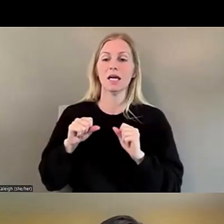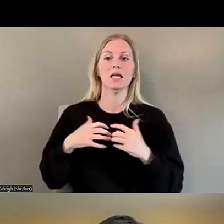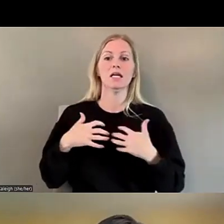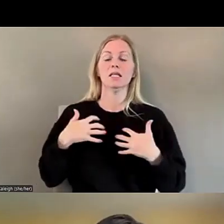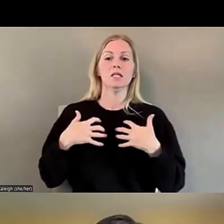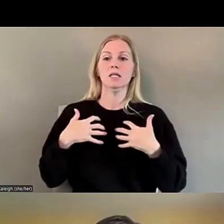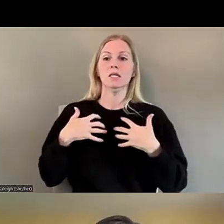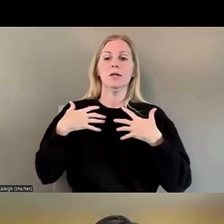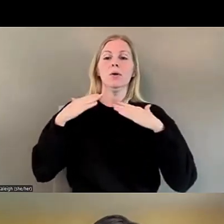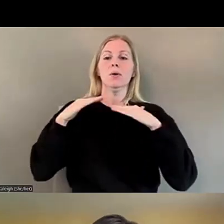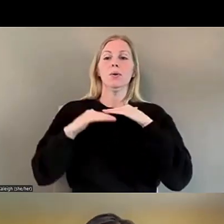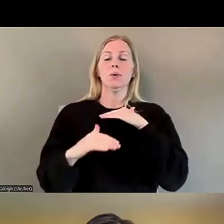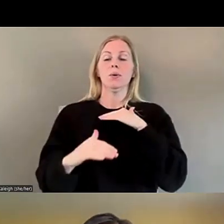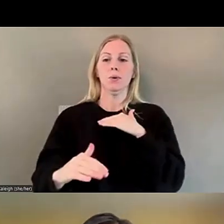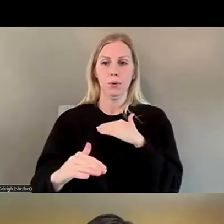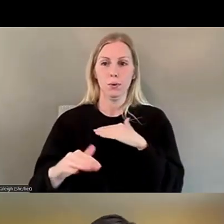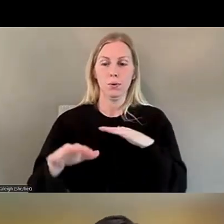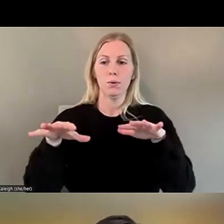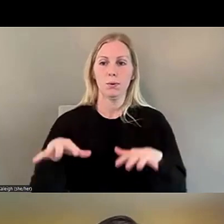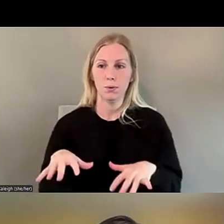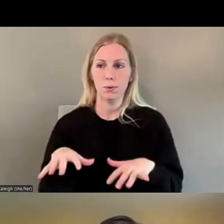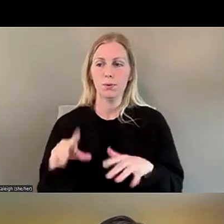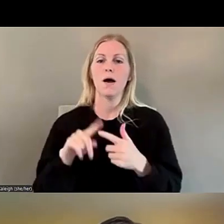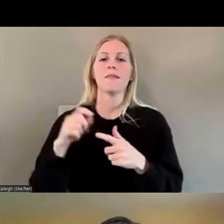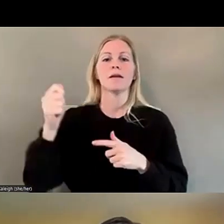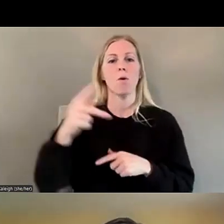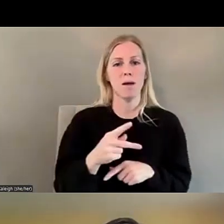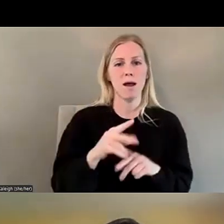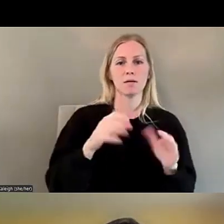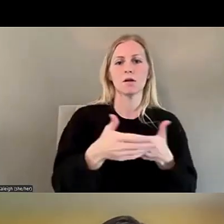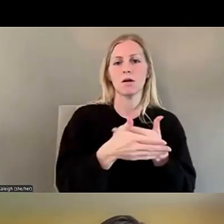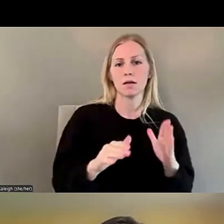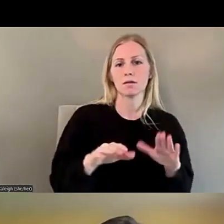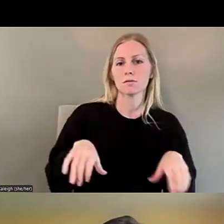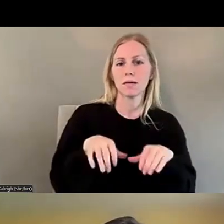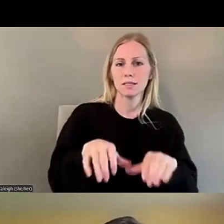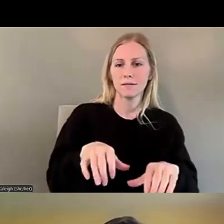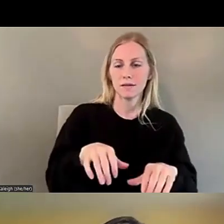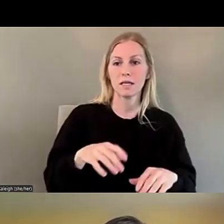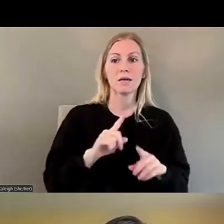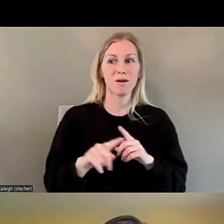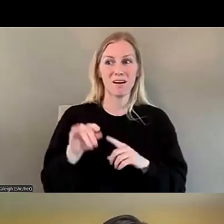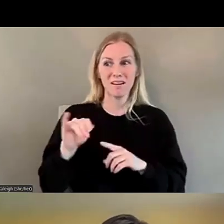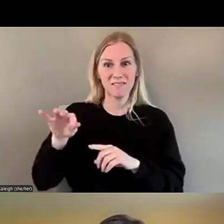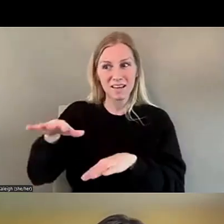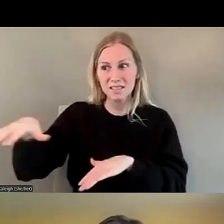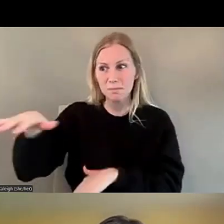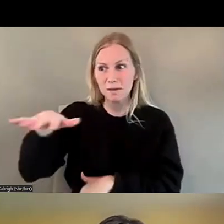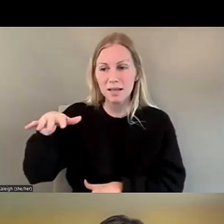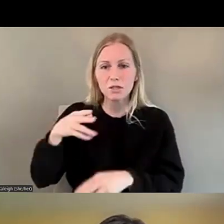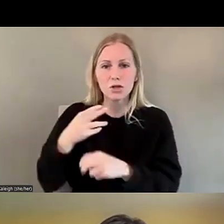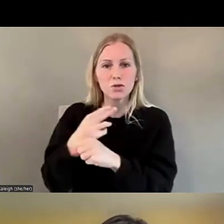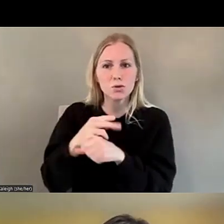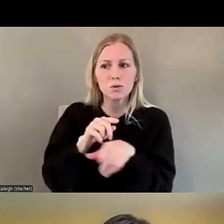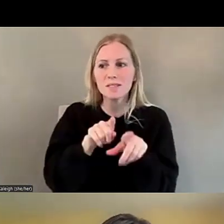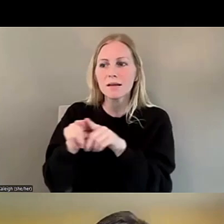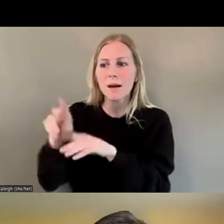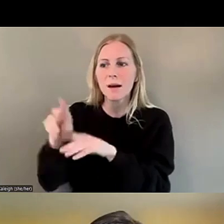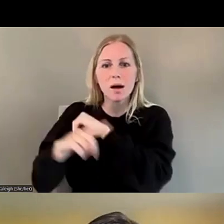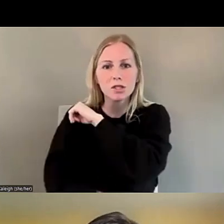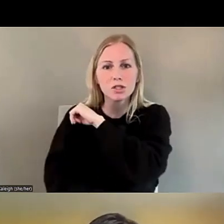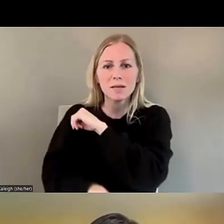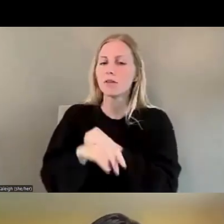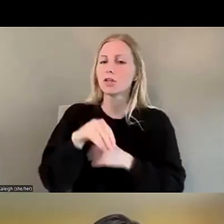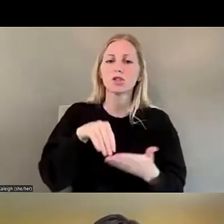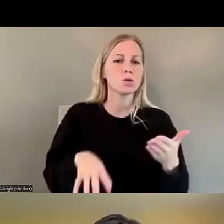the classroom activity. But if that space ends up being used as a punishment, then the student is not going to want to go